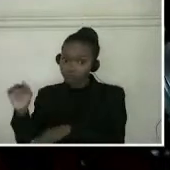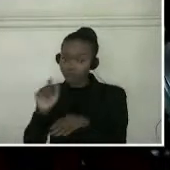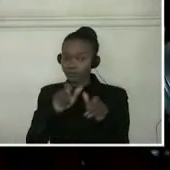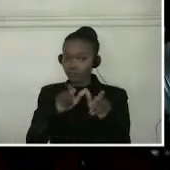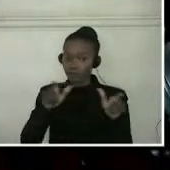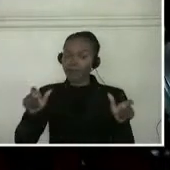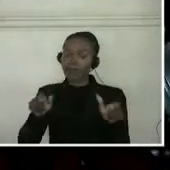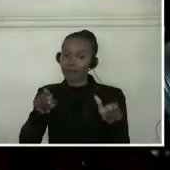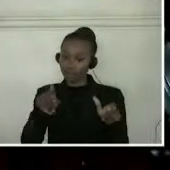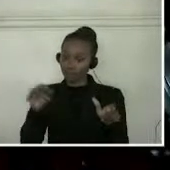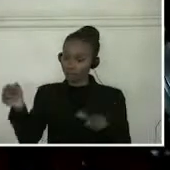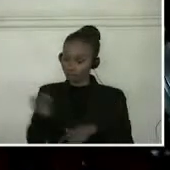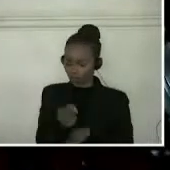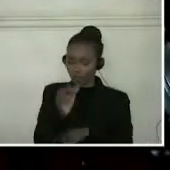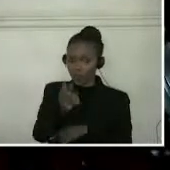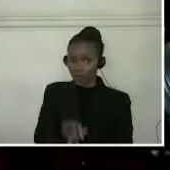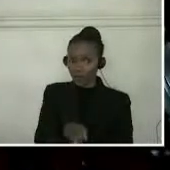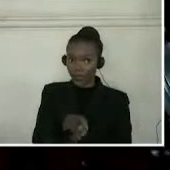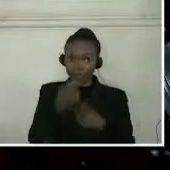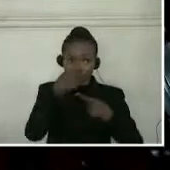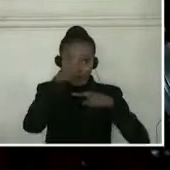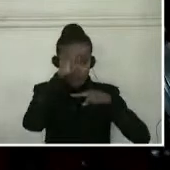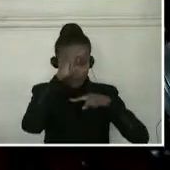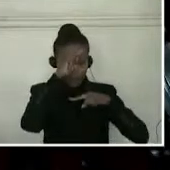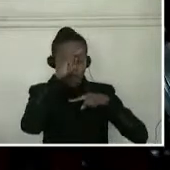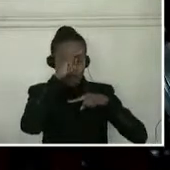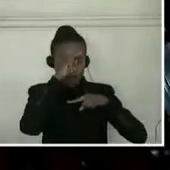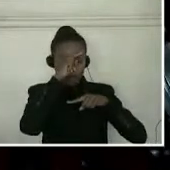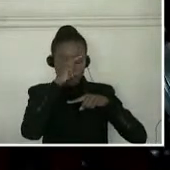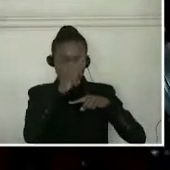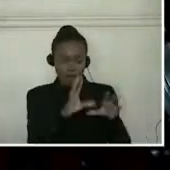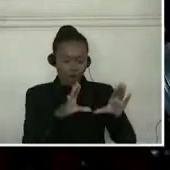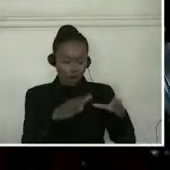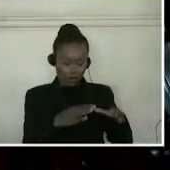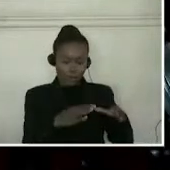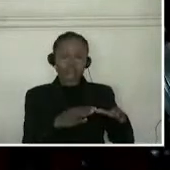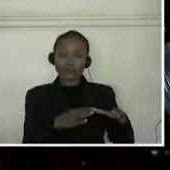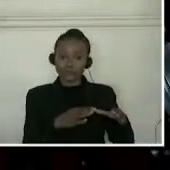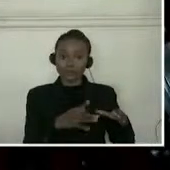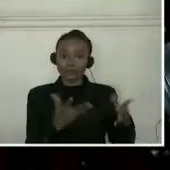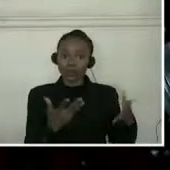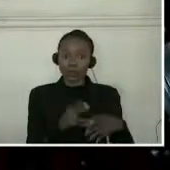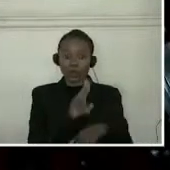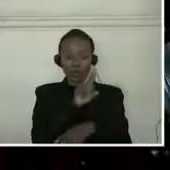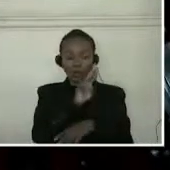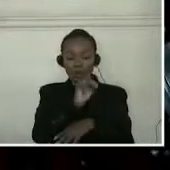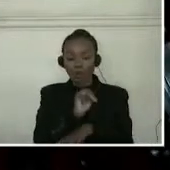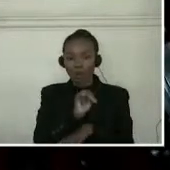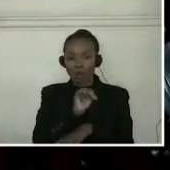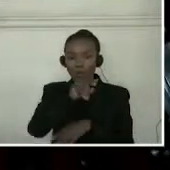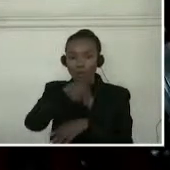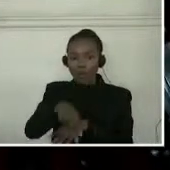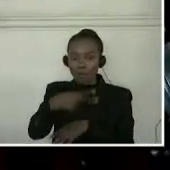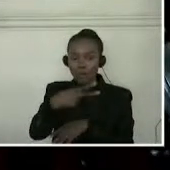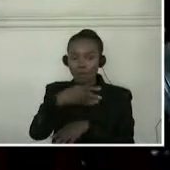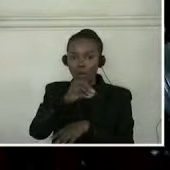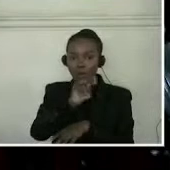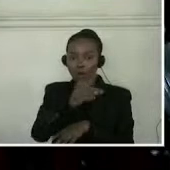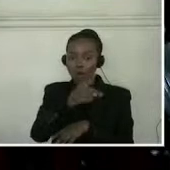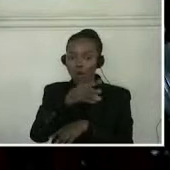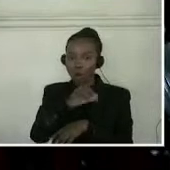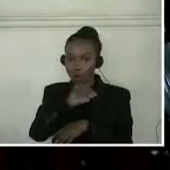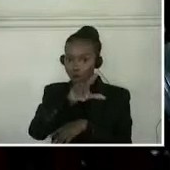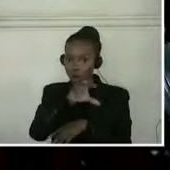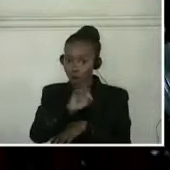to us that the portfolio committee of sport and recreation visited belgrade in new pangolo where a commitment of 6 million was made by the